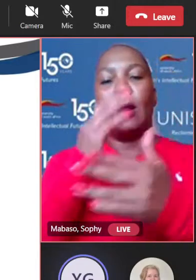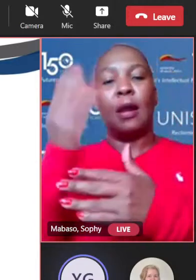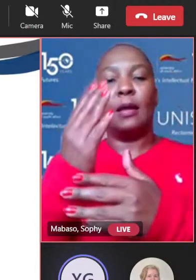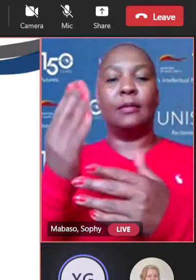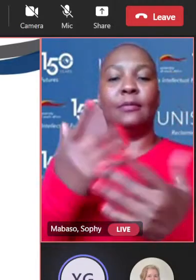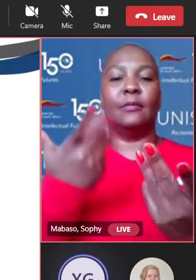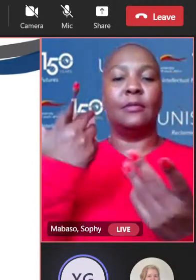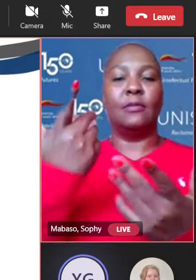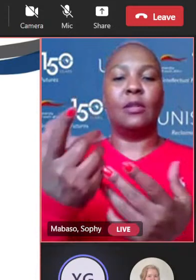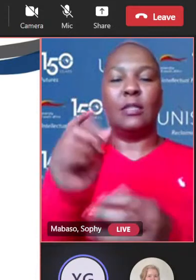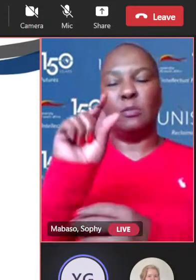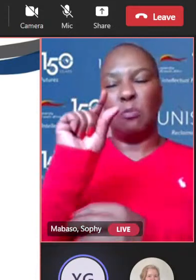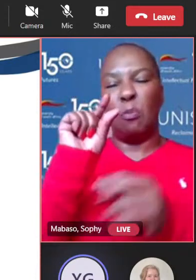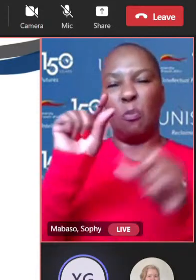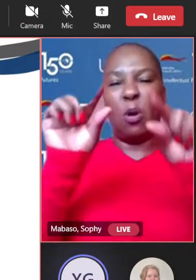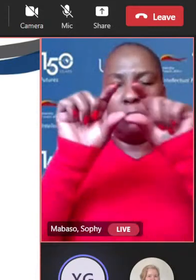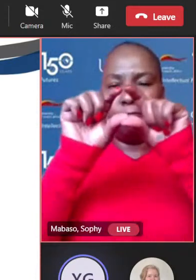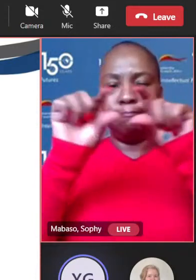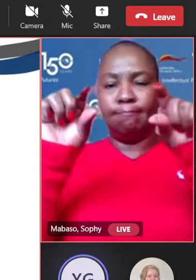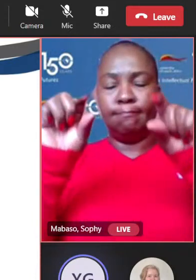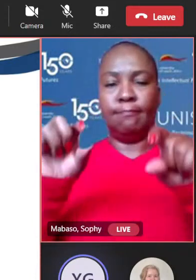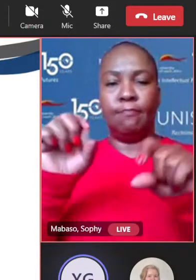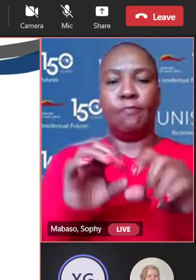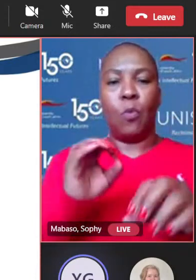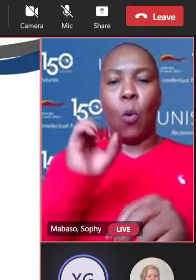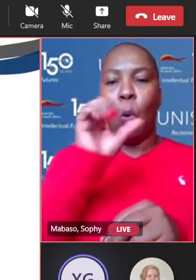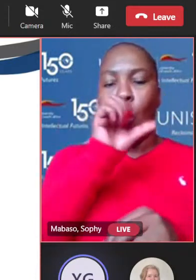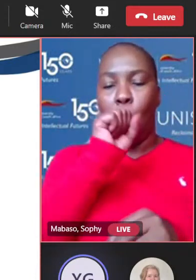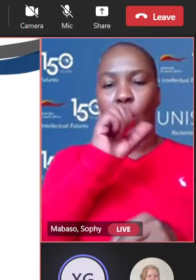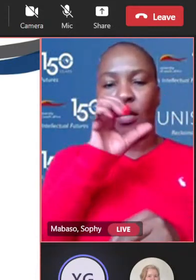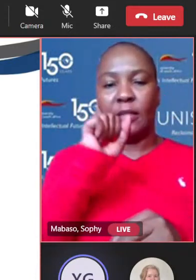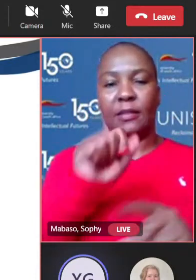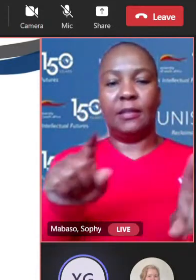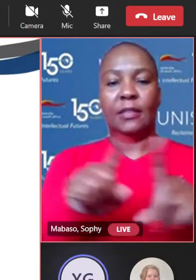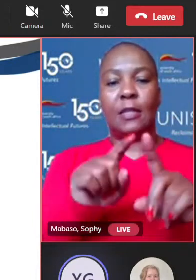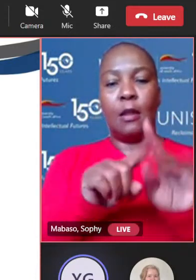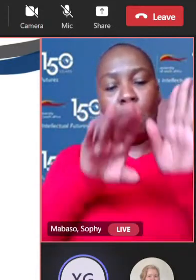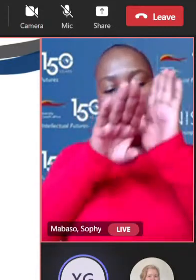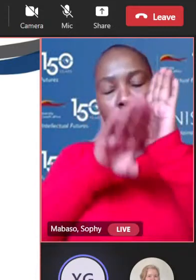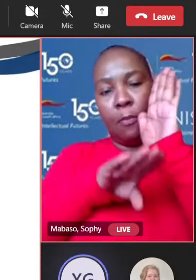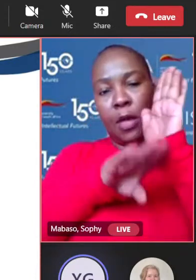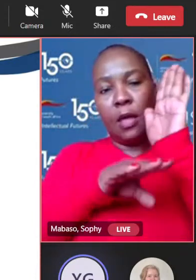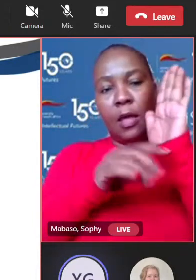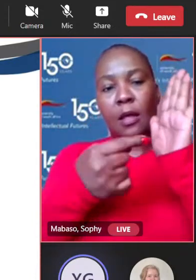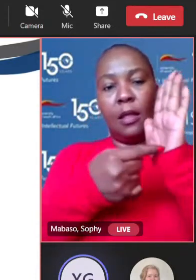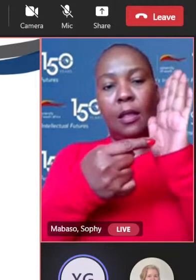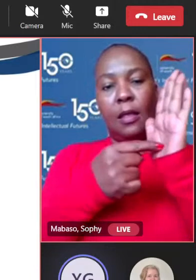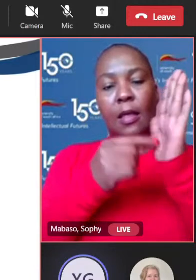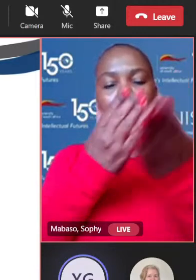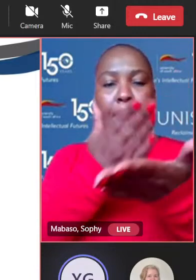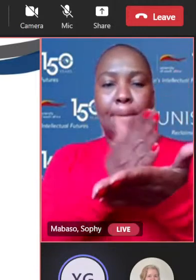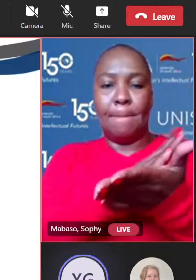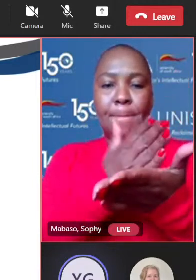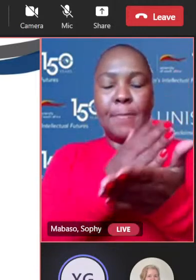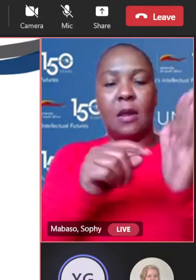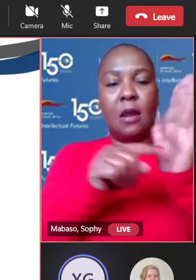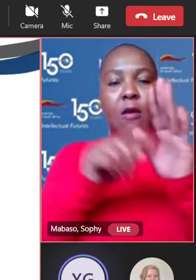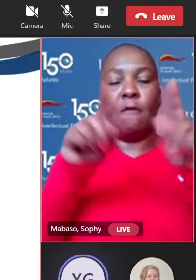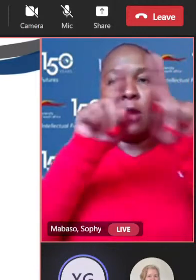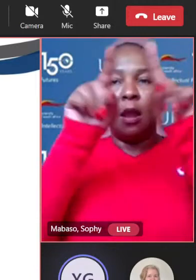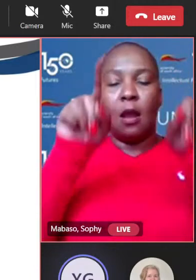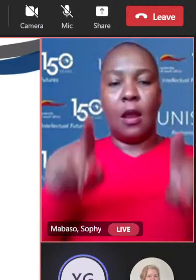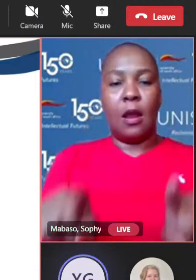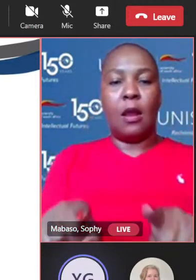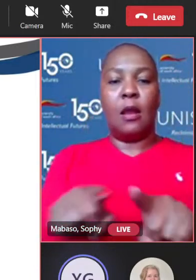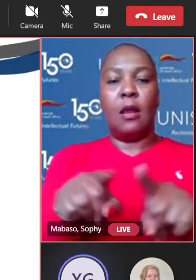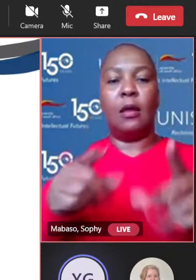in small and it's orange. Or if you come to the bottom right of your screen, or middle of your screen, then it